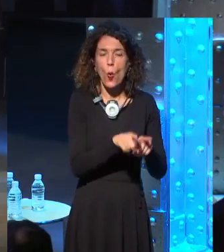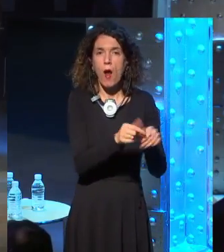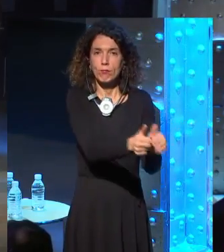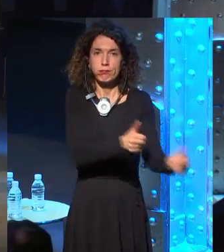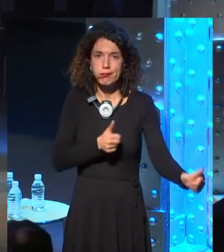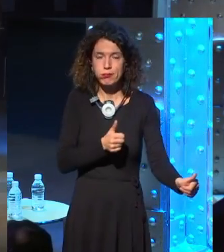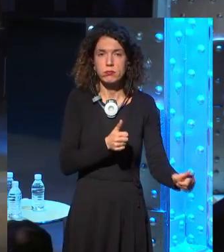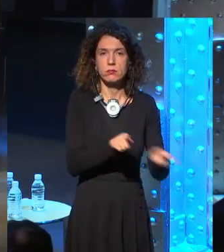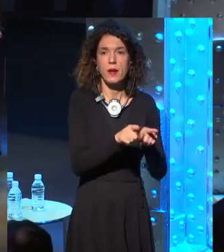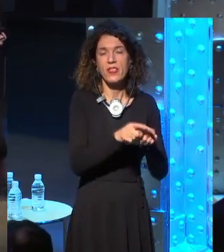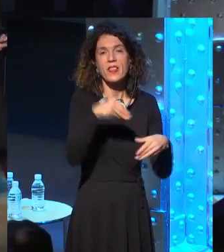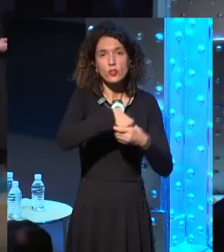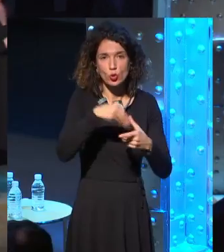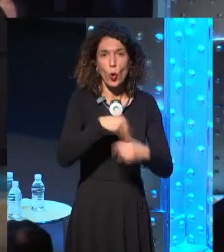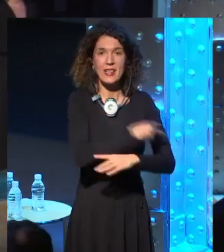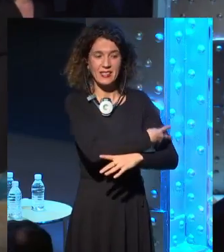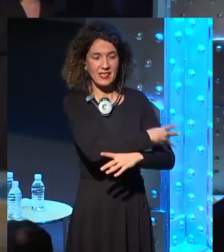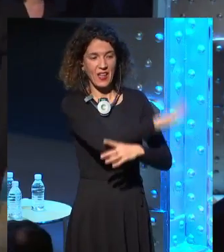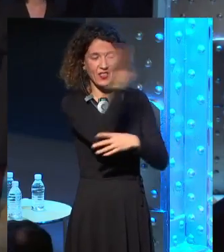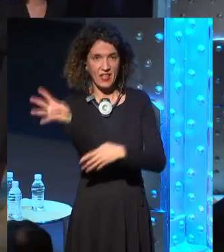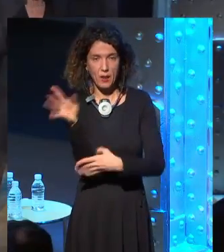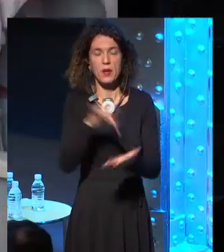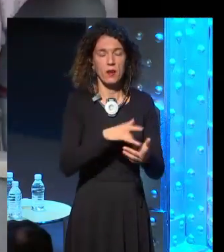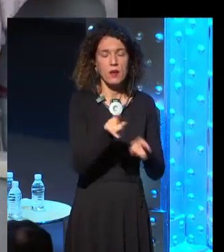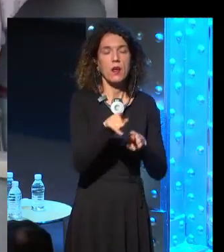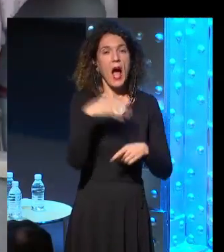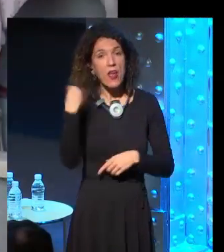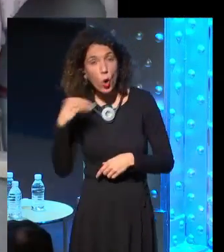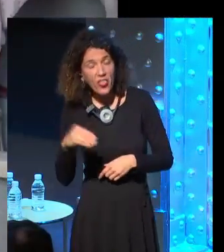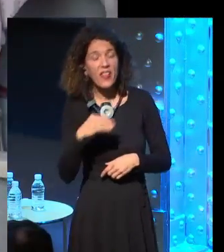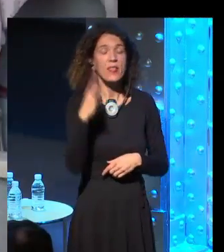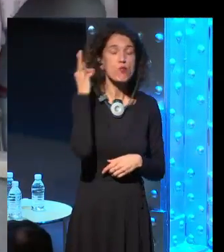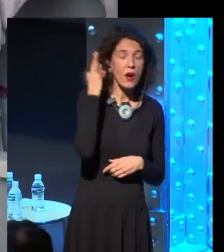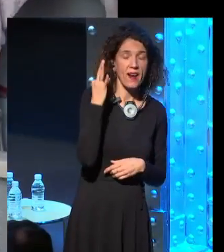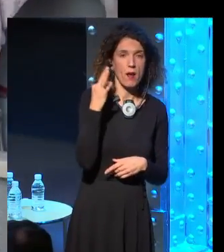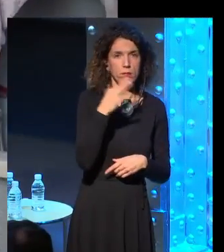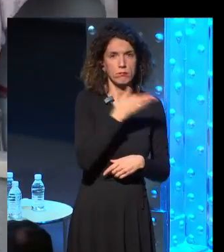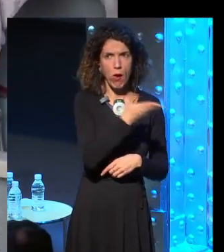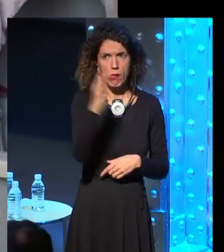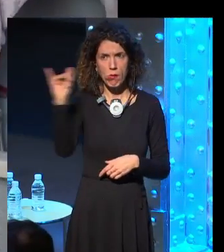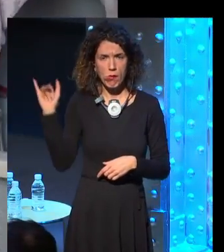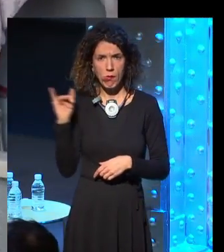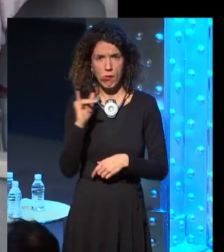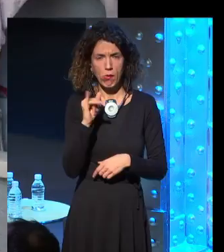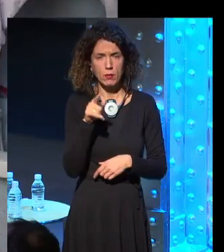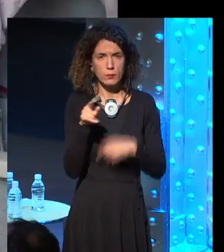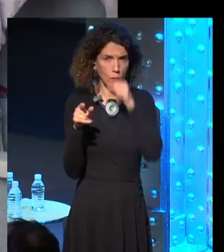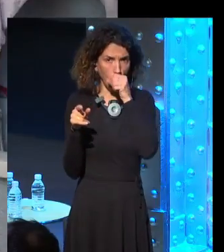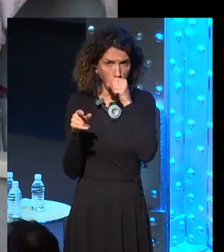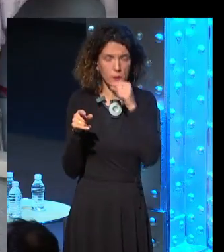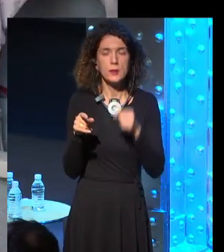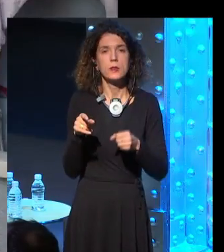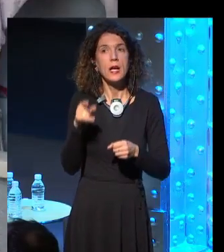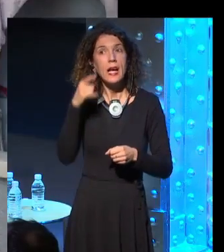Scandinavia now, we have a lot of teenagers and young women experiencing or reporting